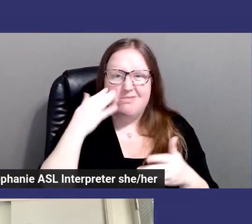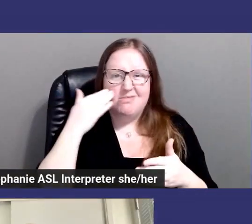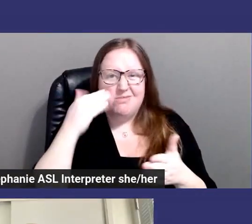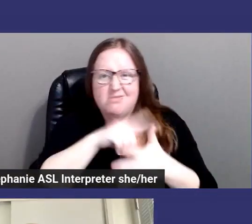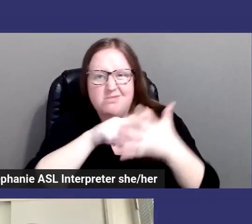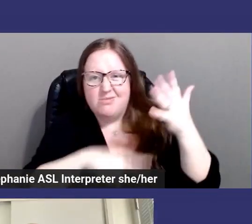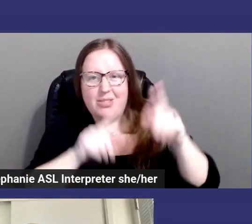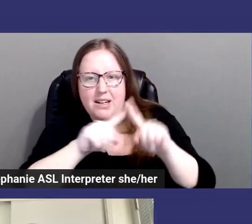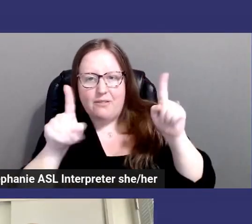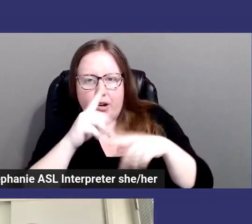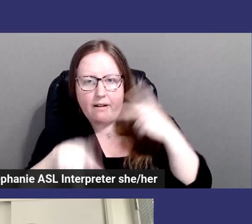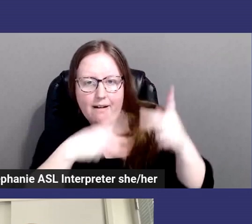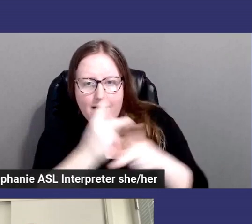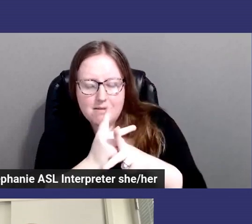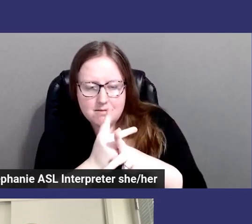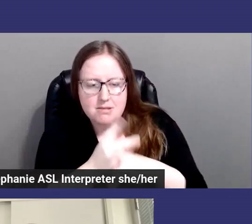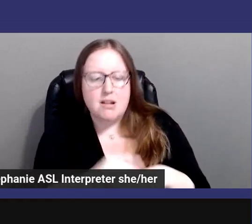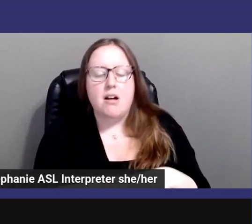different flavors.